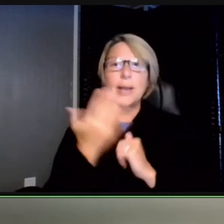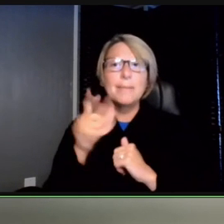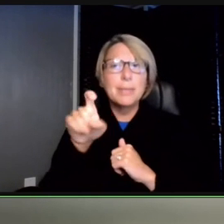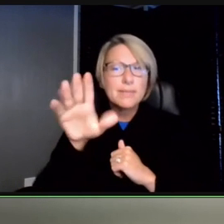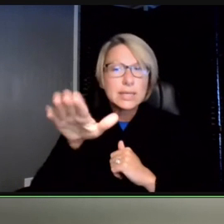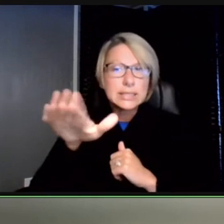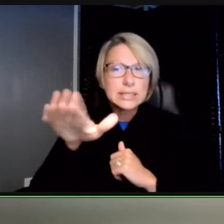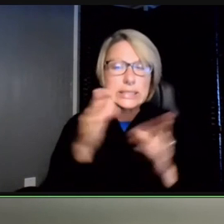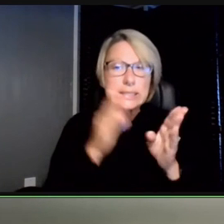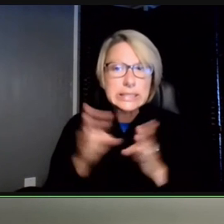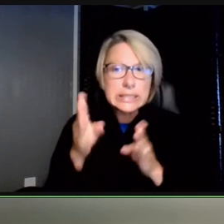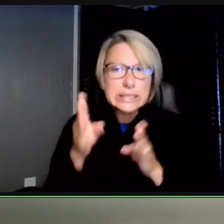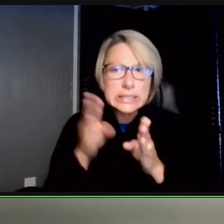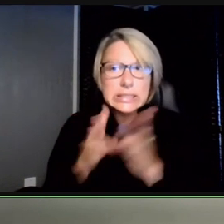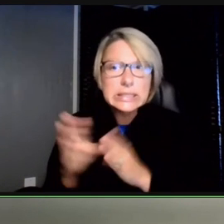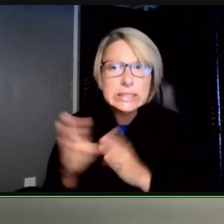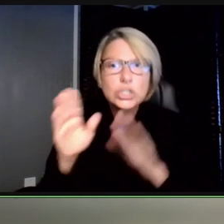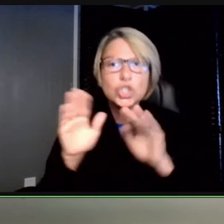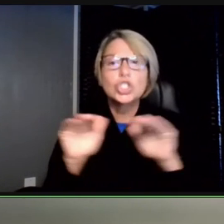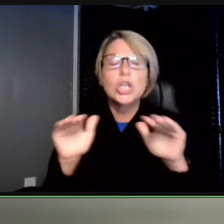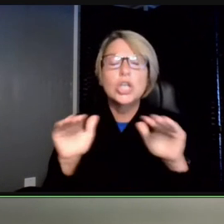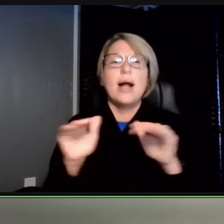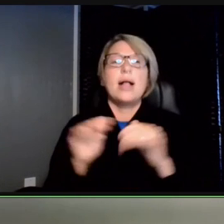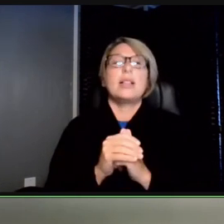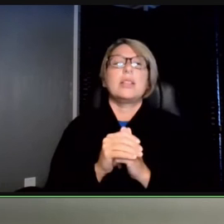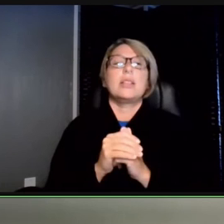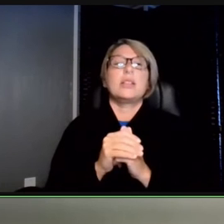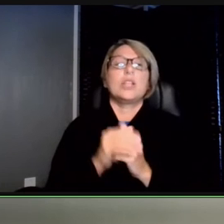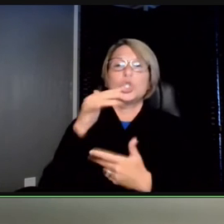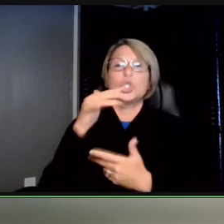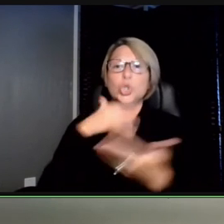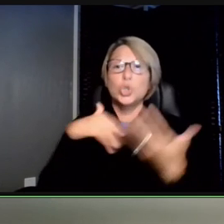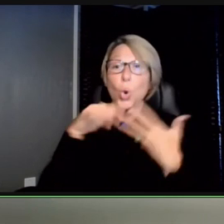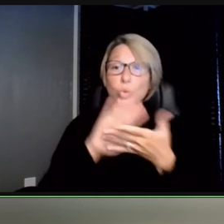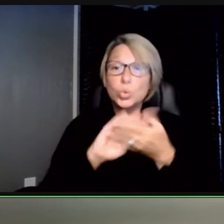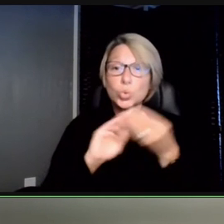time. Social stories, social scripts. You